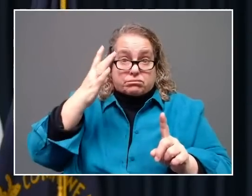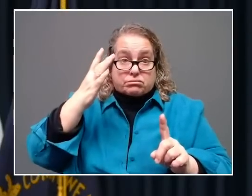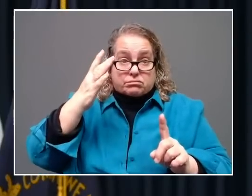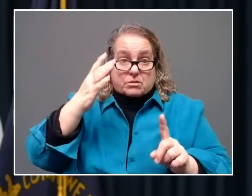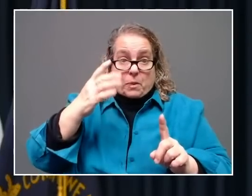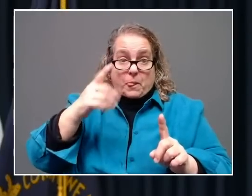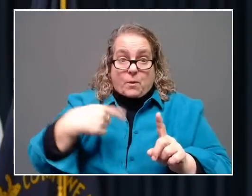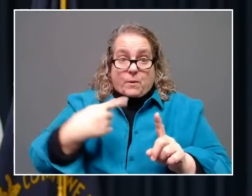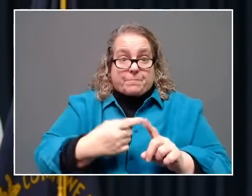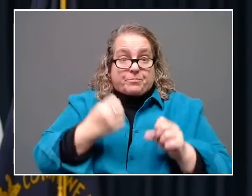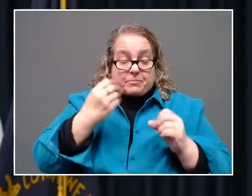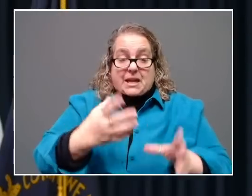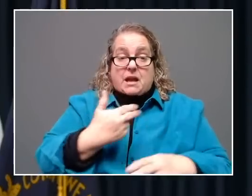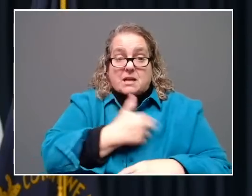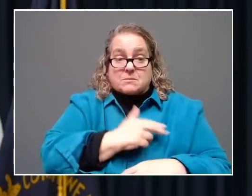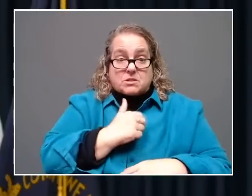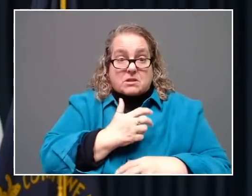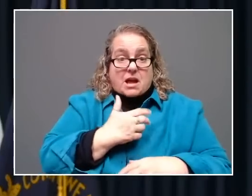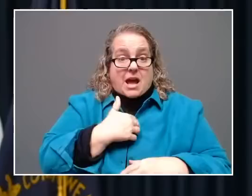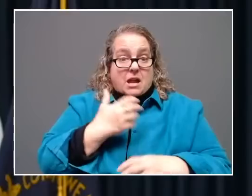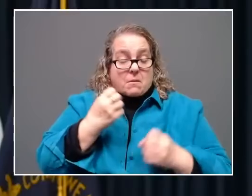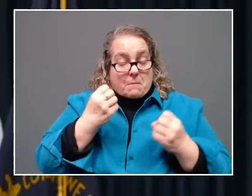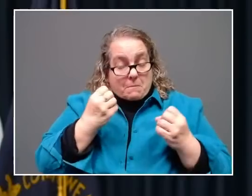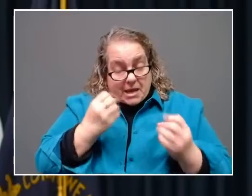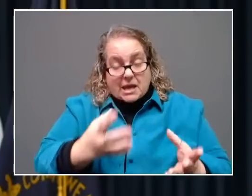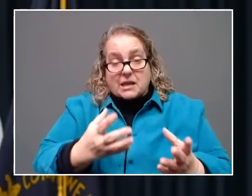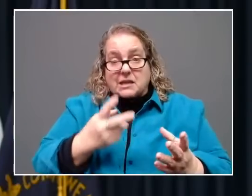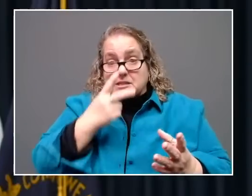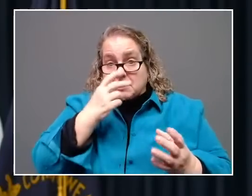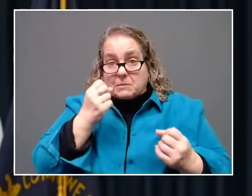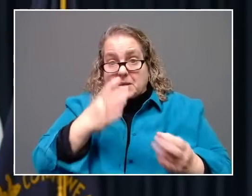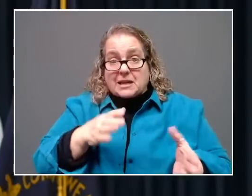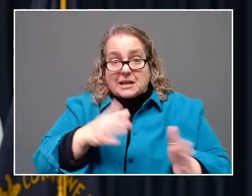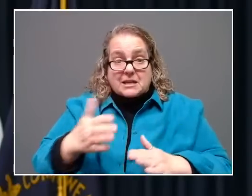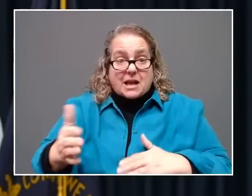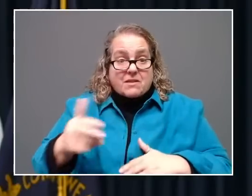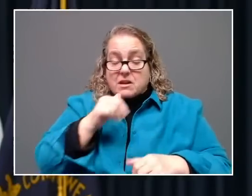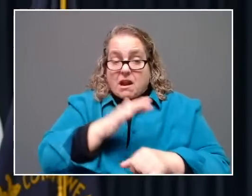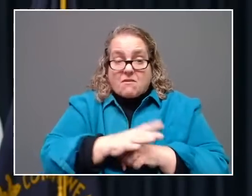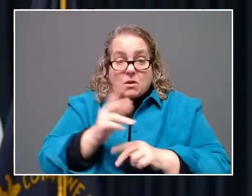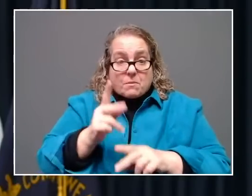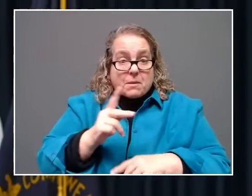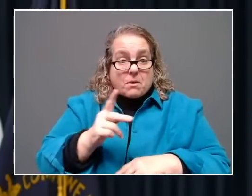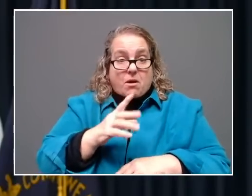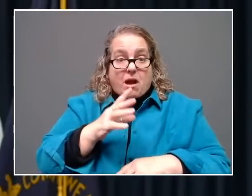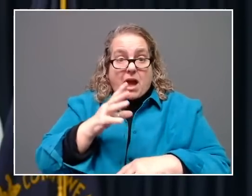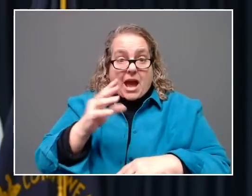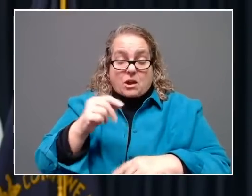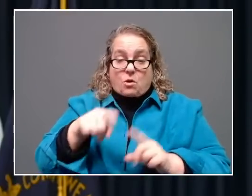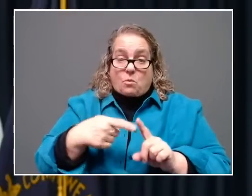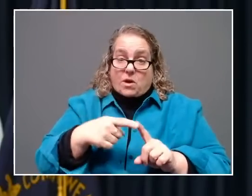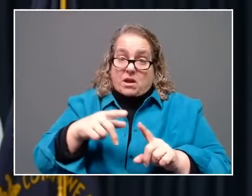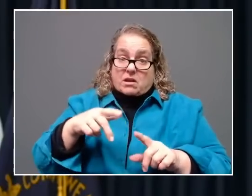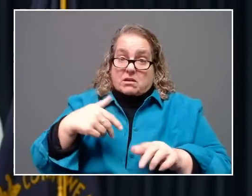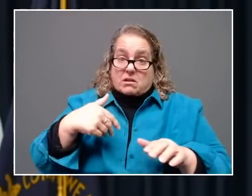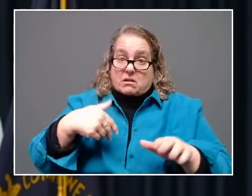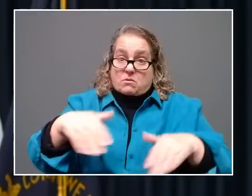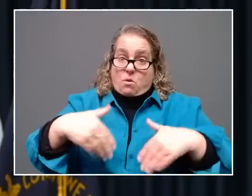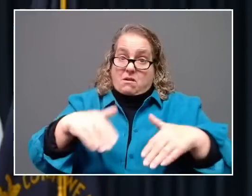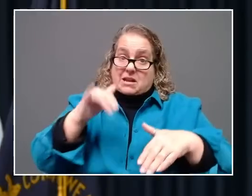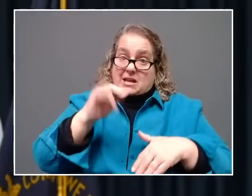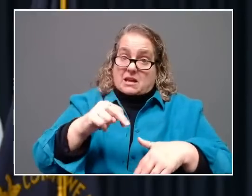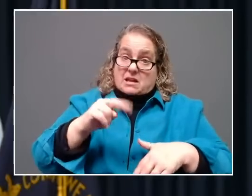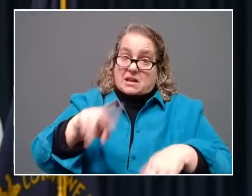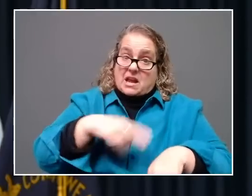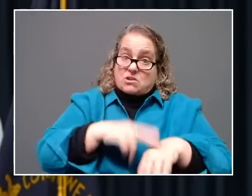of hope. They were seeing far too much death and didn't have enough people, and the morale totally changed. That very day they showed up